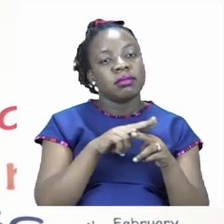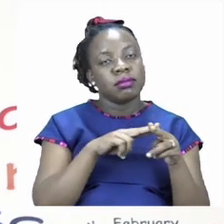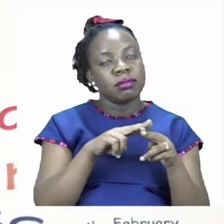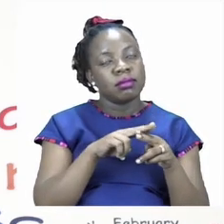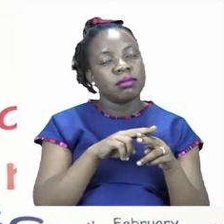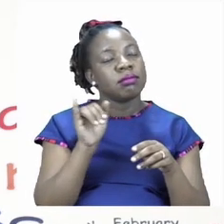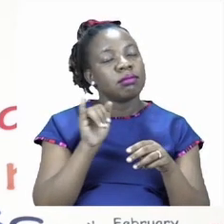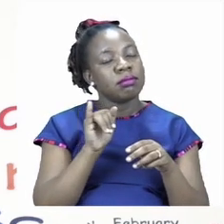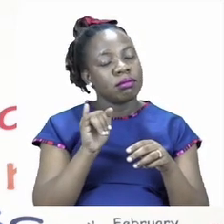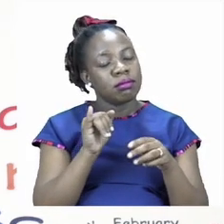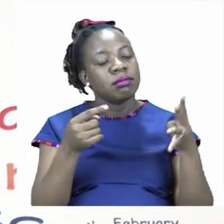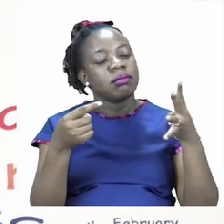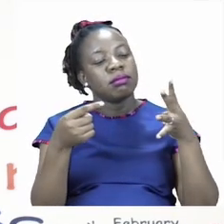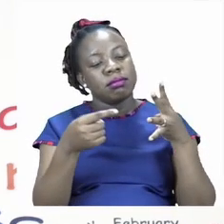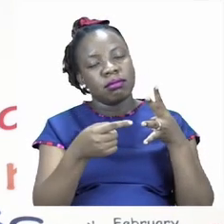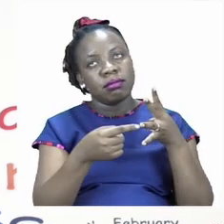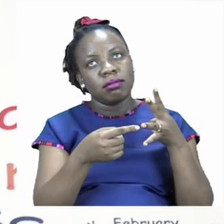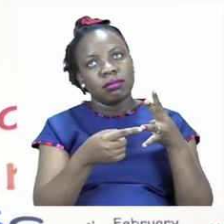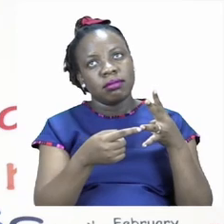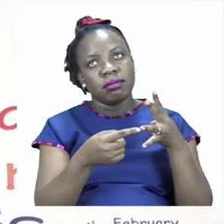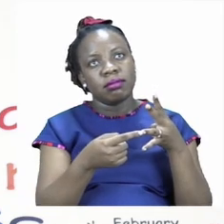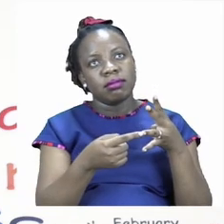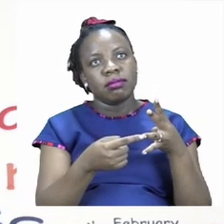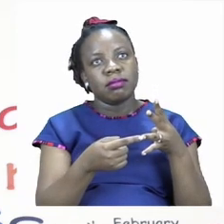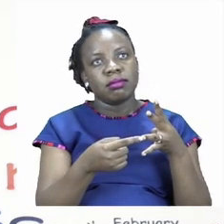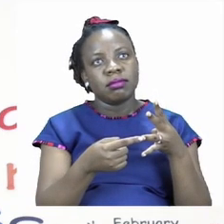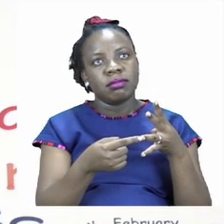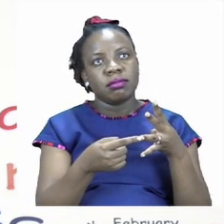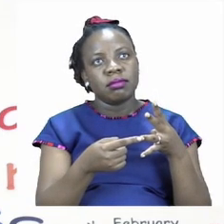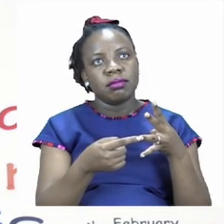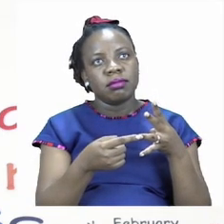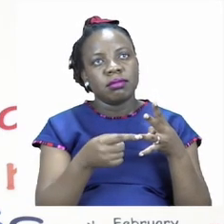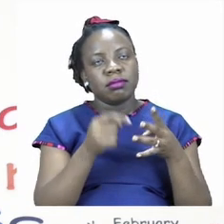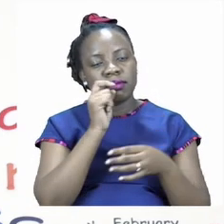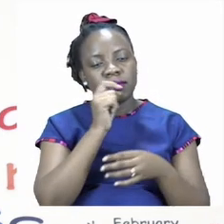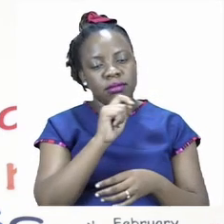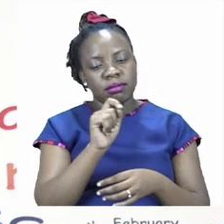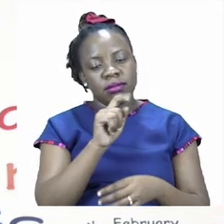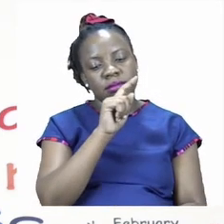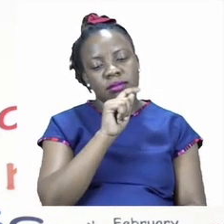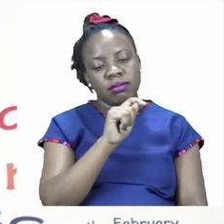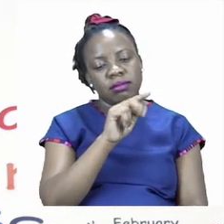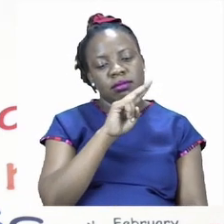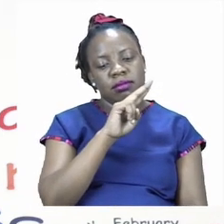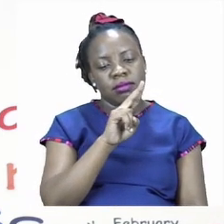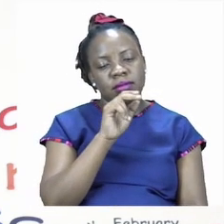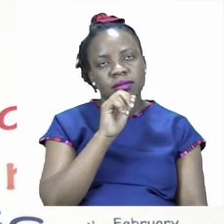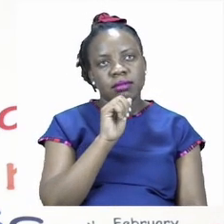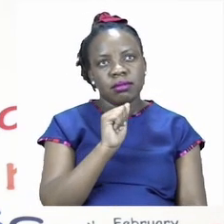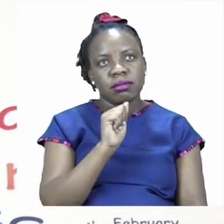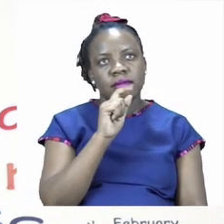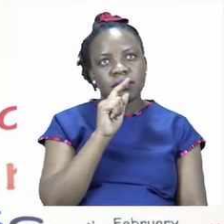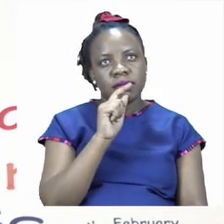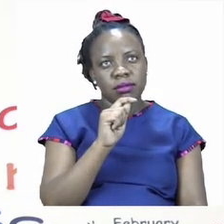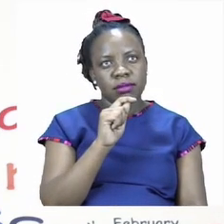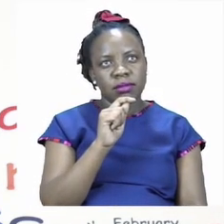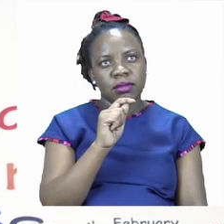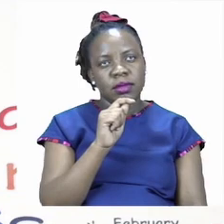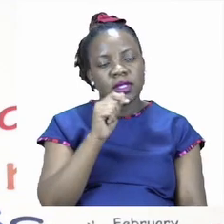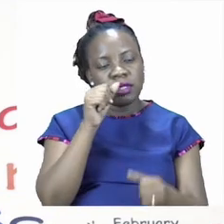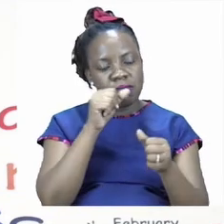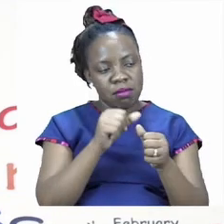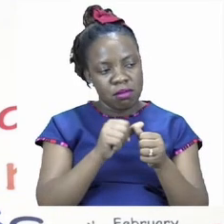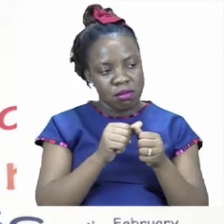movie I've ever seen. Let's write the word that. Don't forget your capital letter T at the